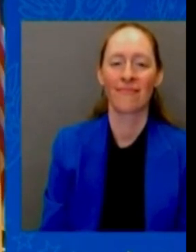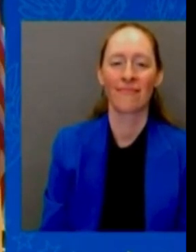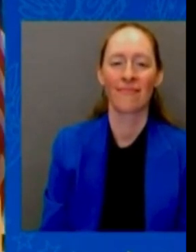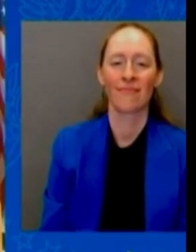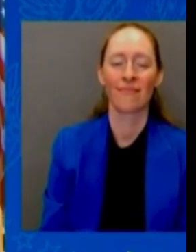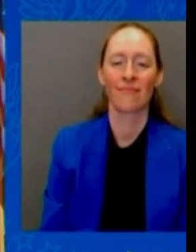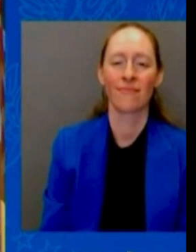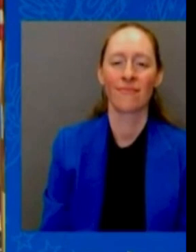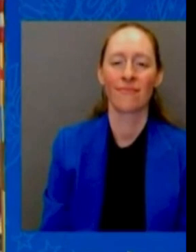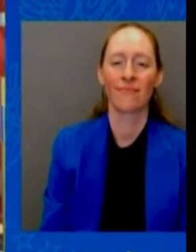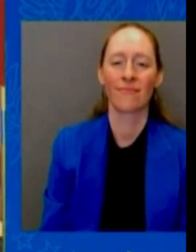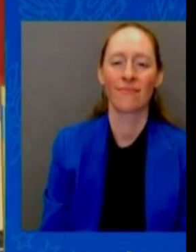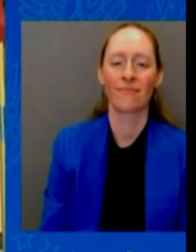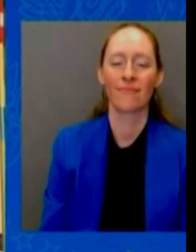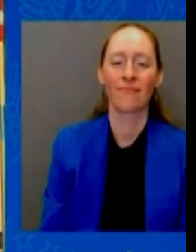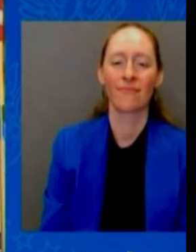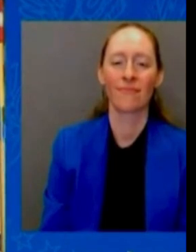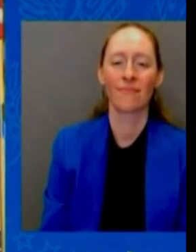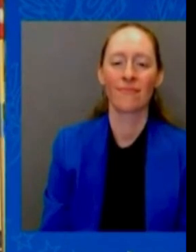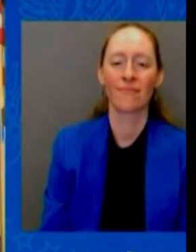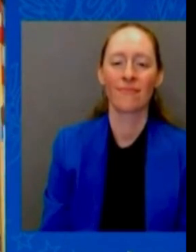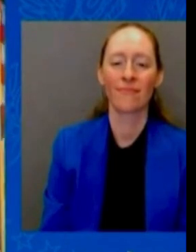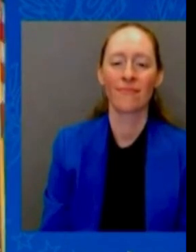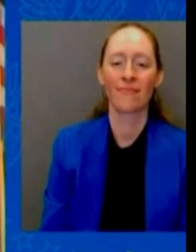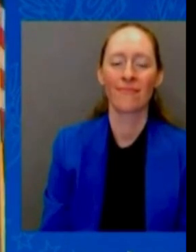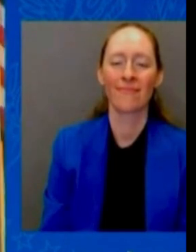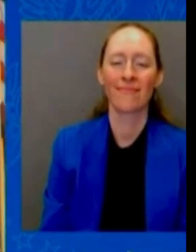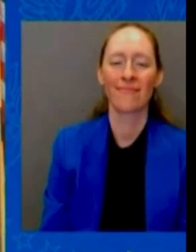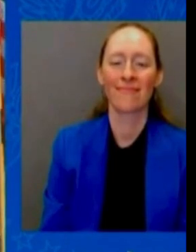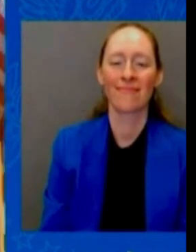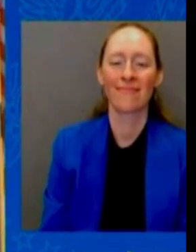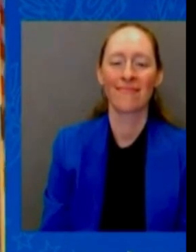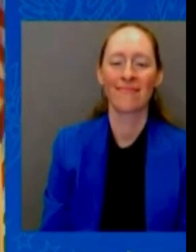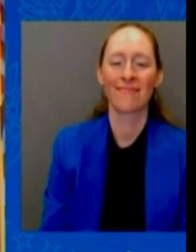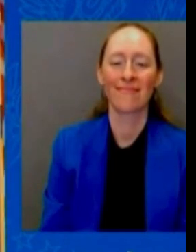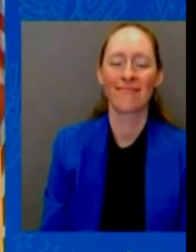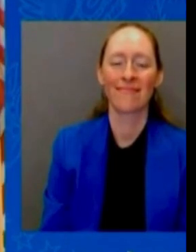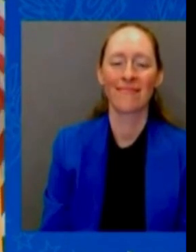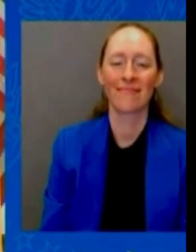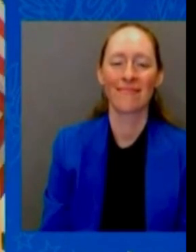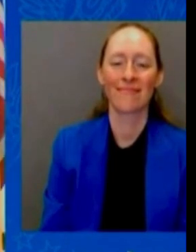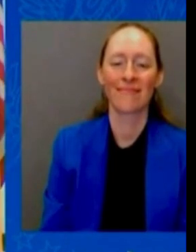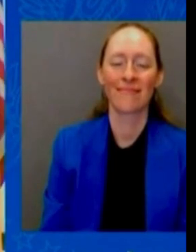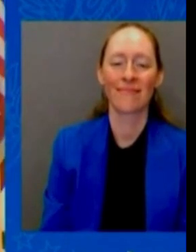le travail, dans le progrès par les sciences et le savoir.